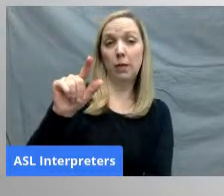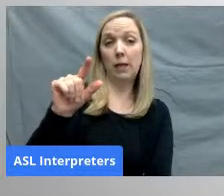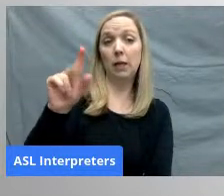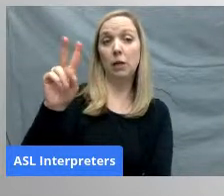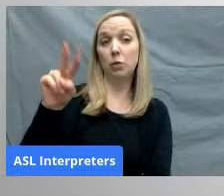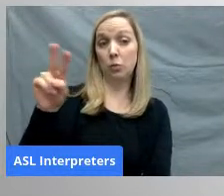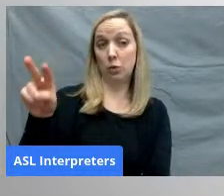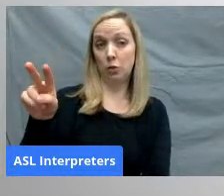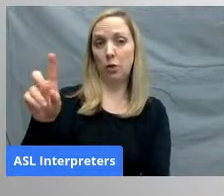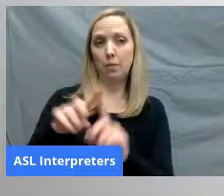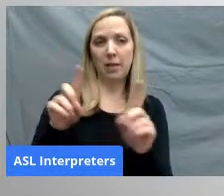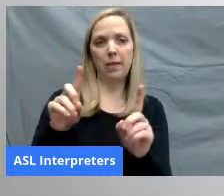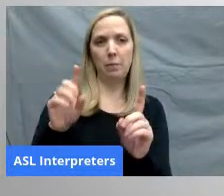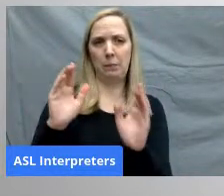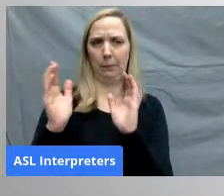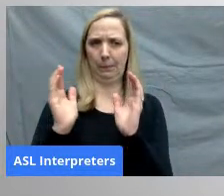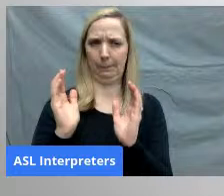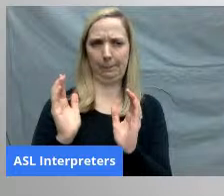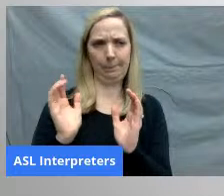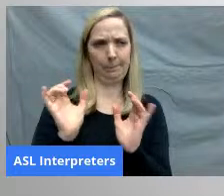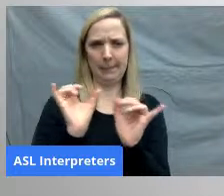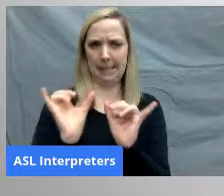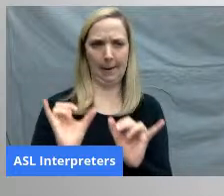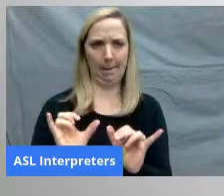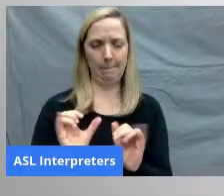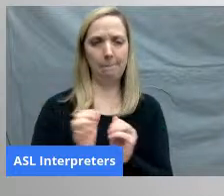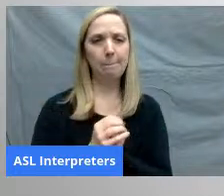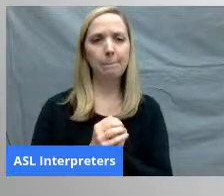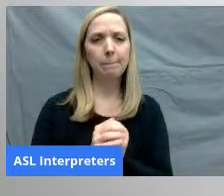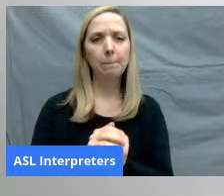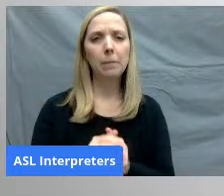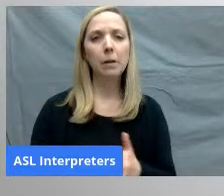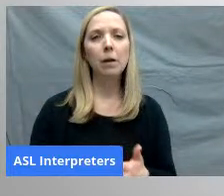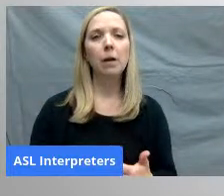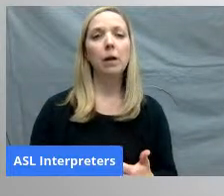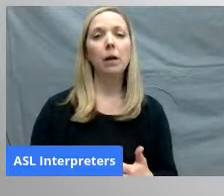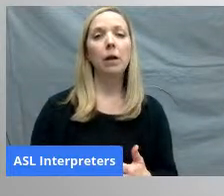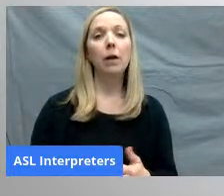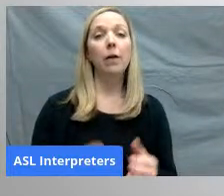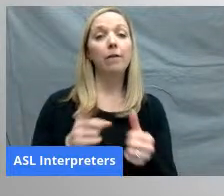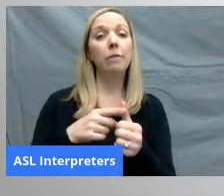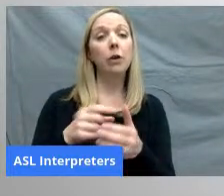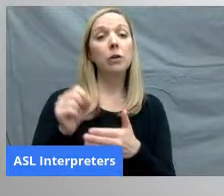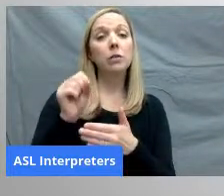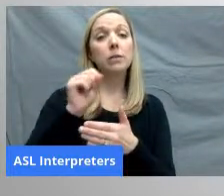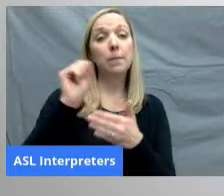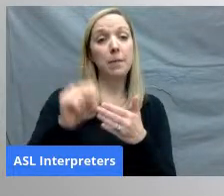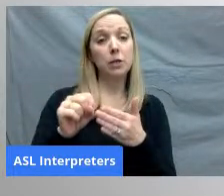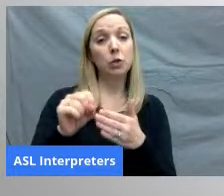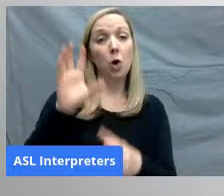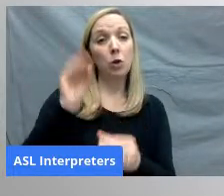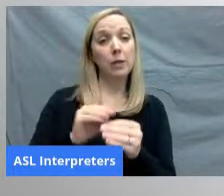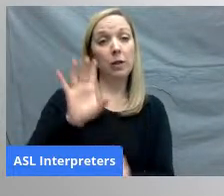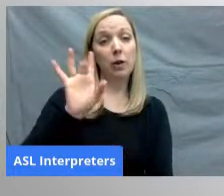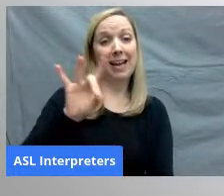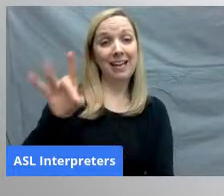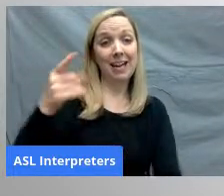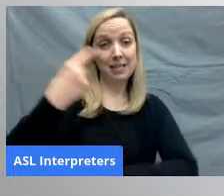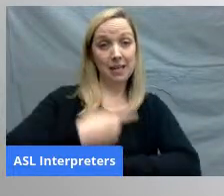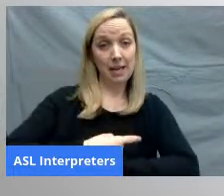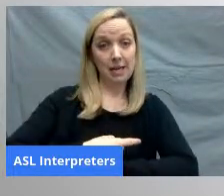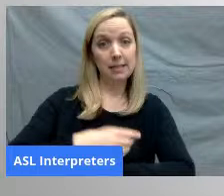a mirror image of each other. In semester 1, we have 88 days. In semester 2, we